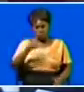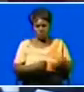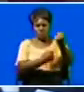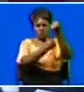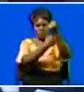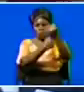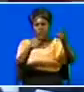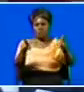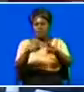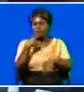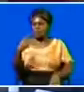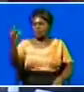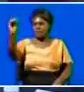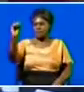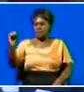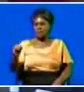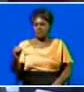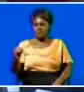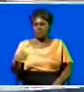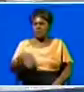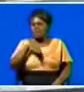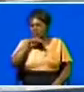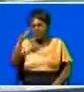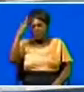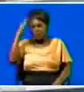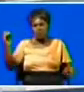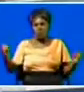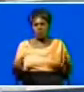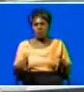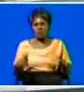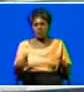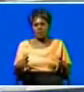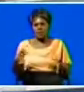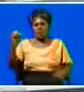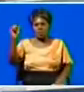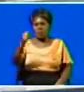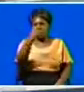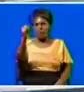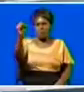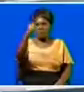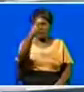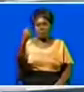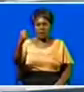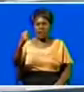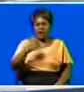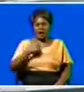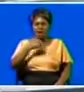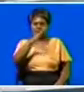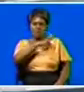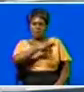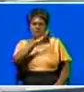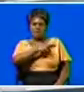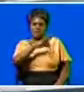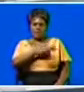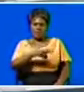yenu 100%. Tinga sisi tunamjua. Na kwa sababu hiyo kutangatanga inaleta mazao.